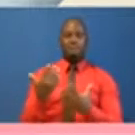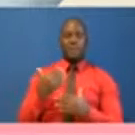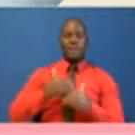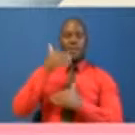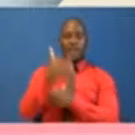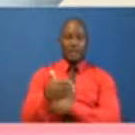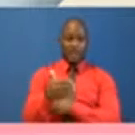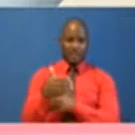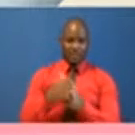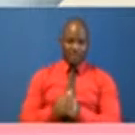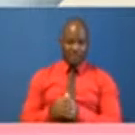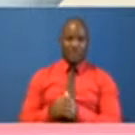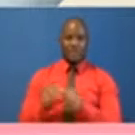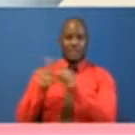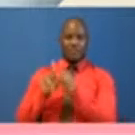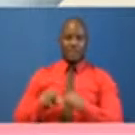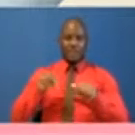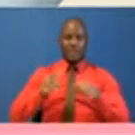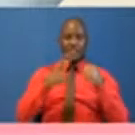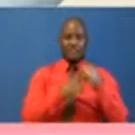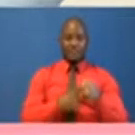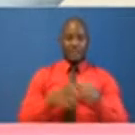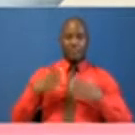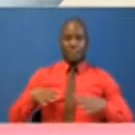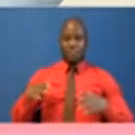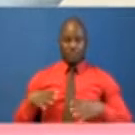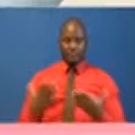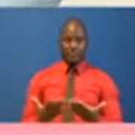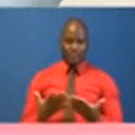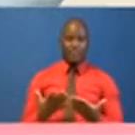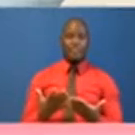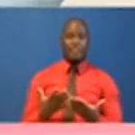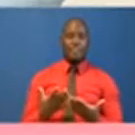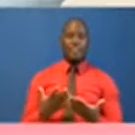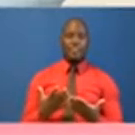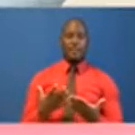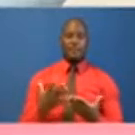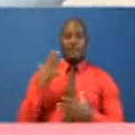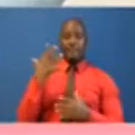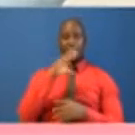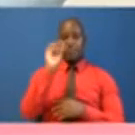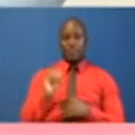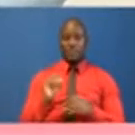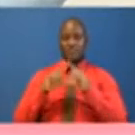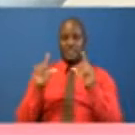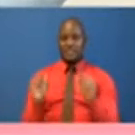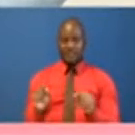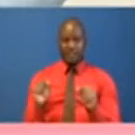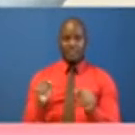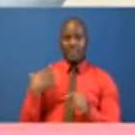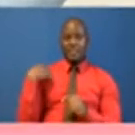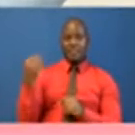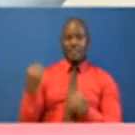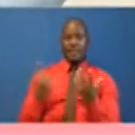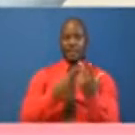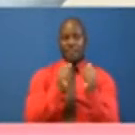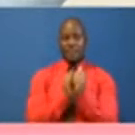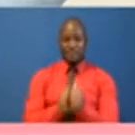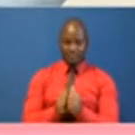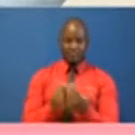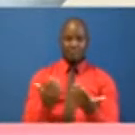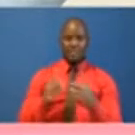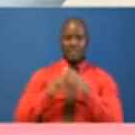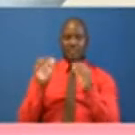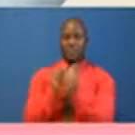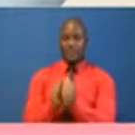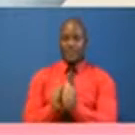next hour or so and of course this is the seven candidates uh who polled a five percent or less in the most recent polls and uh once you round to